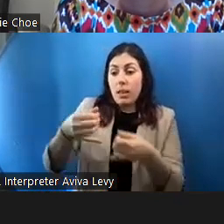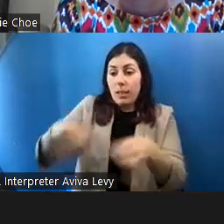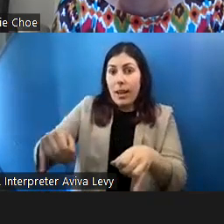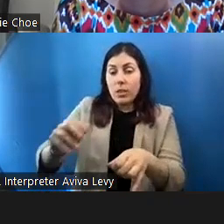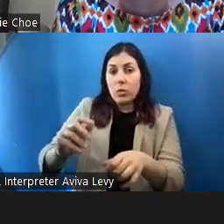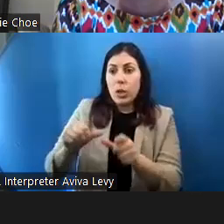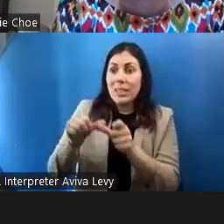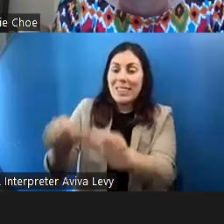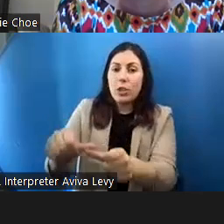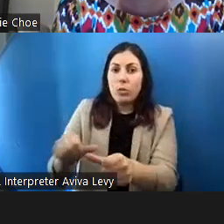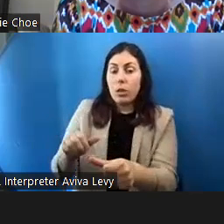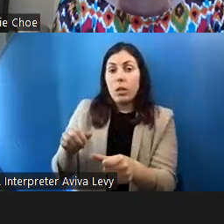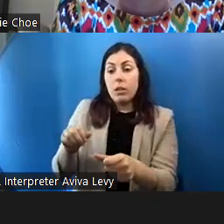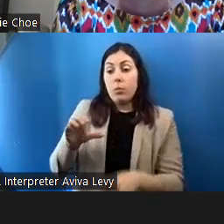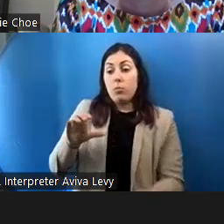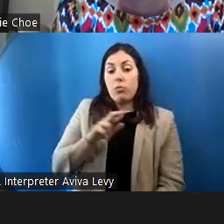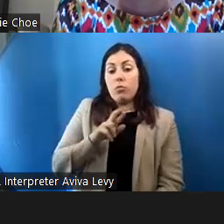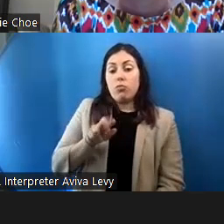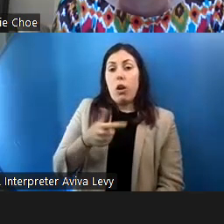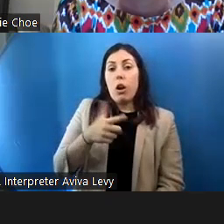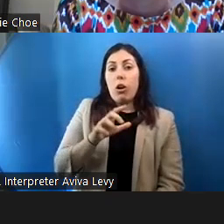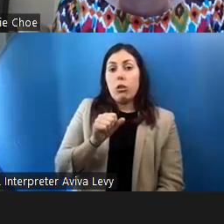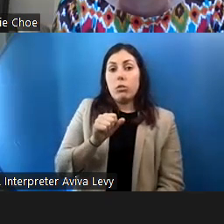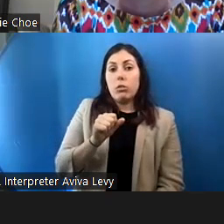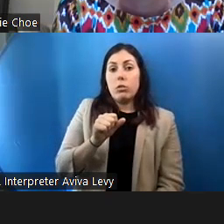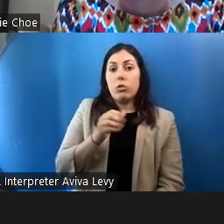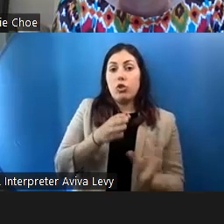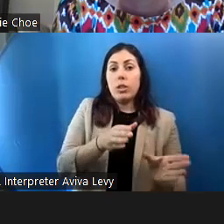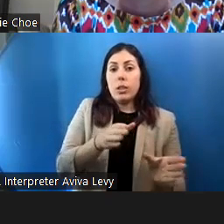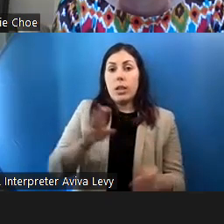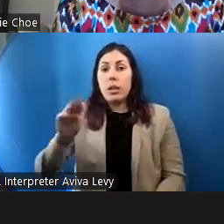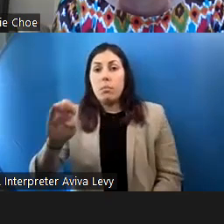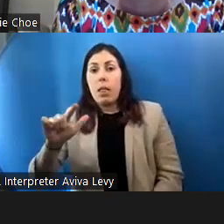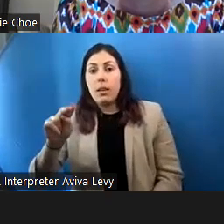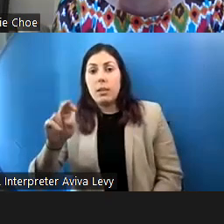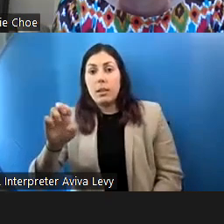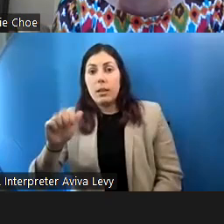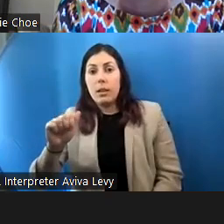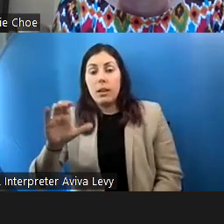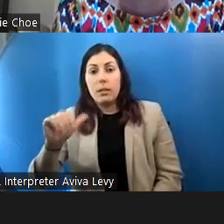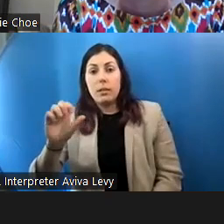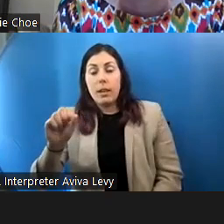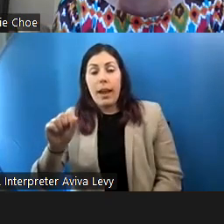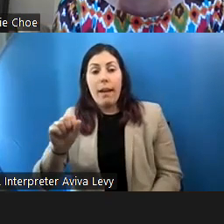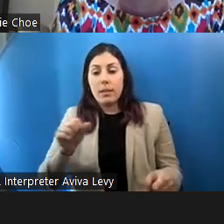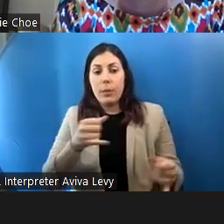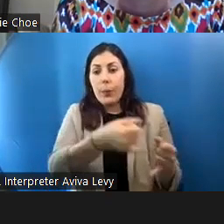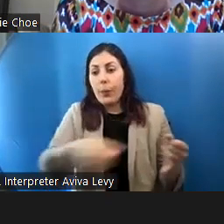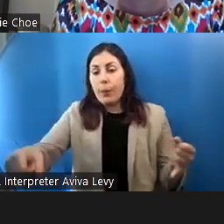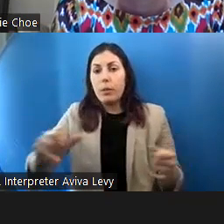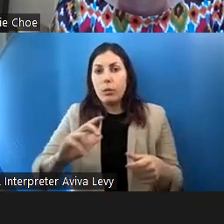between Ruggles Street and Melnia Cass to match the striping that now exists from Melnia Cass to Camden Street.